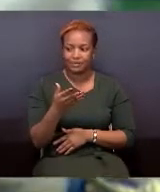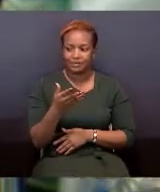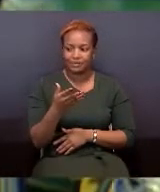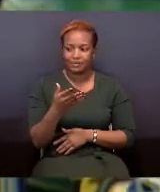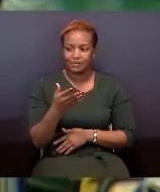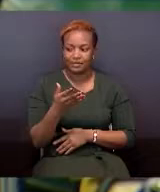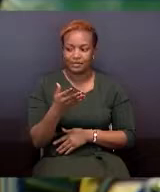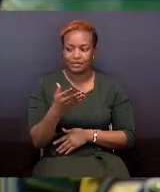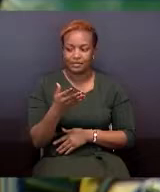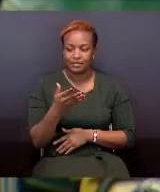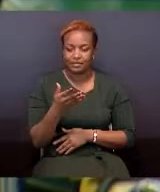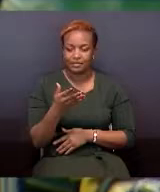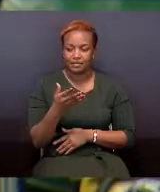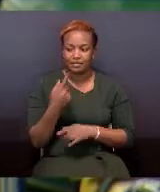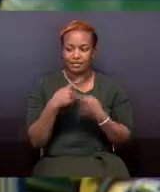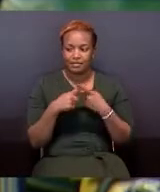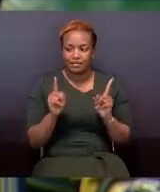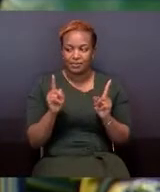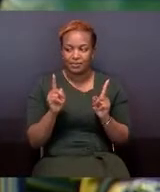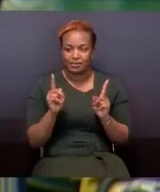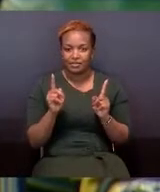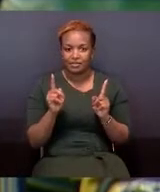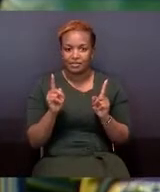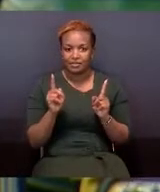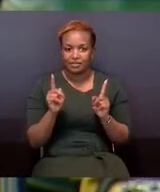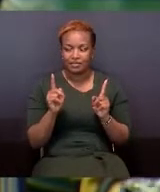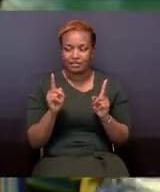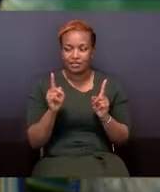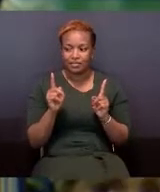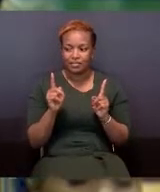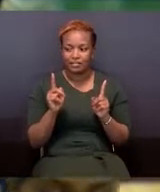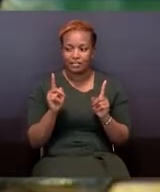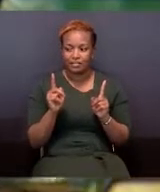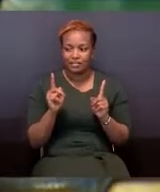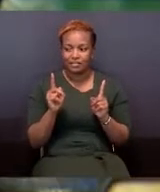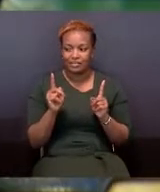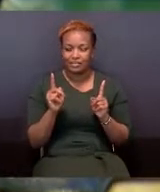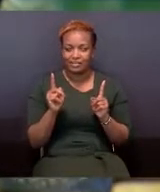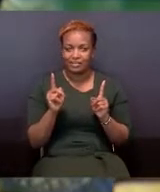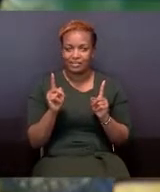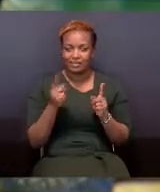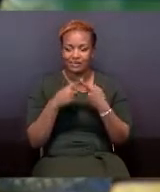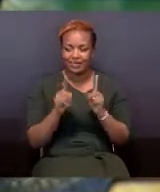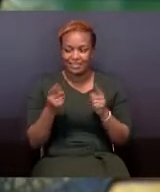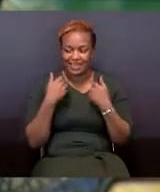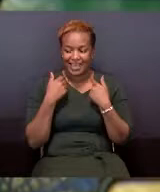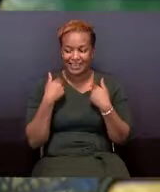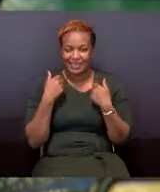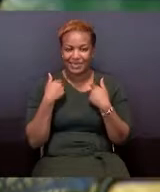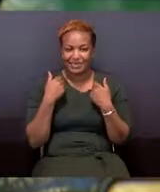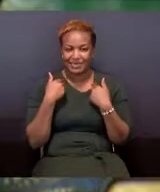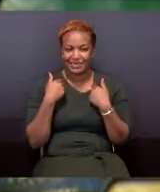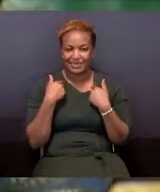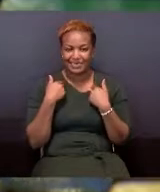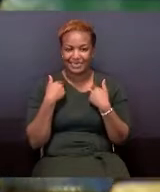of anything and not say we've been left behind or that we've lost 2.5 years. But let's talk about that. You're in a country where your youth have done